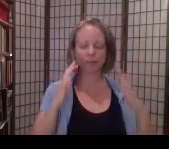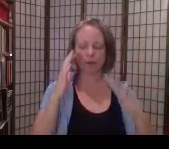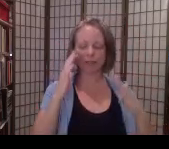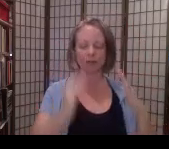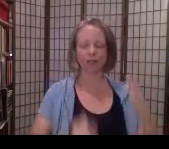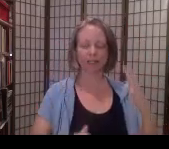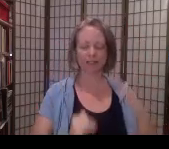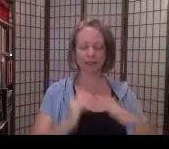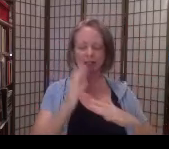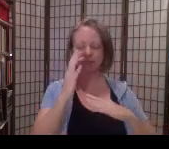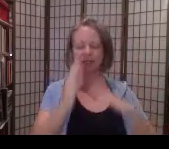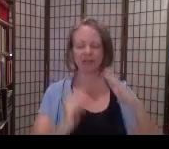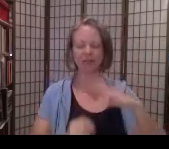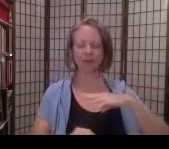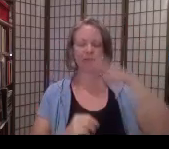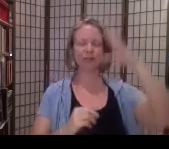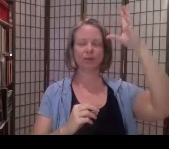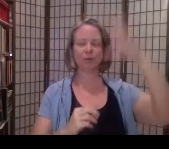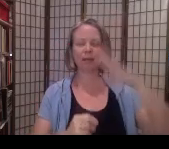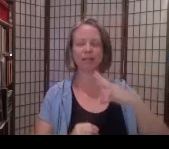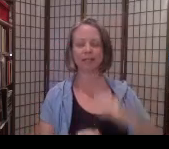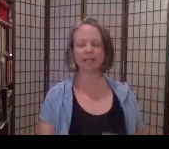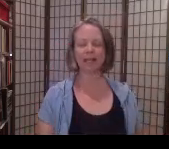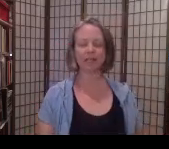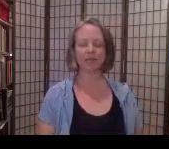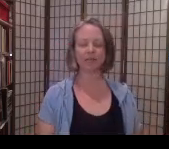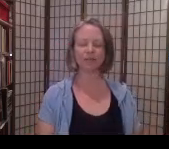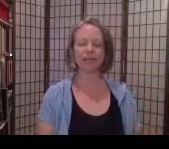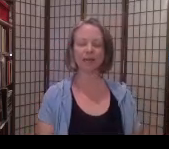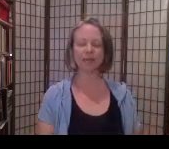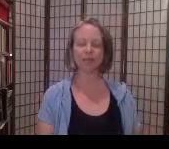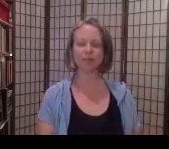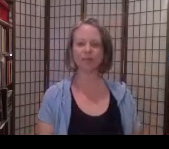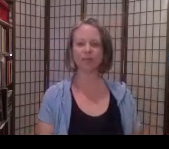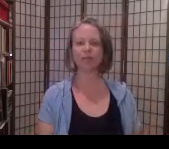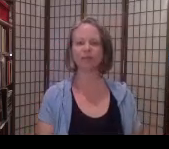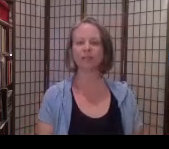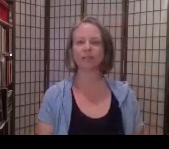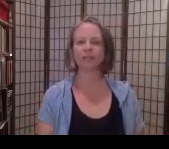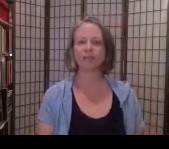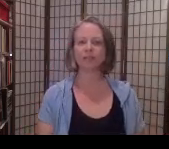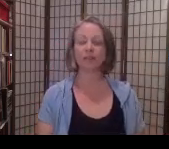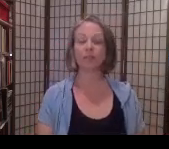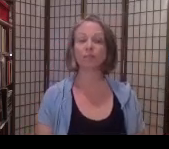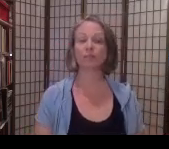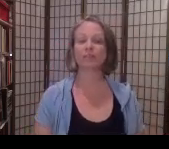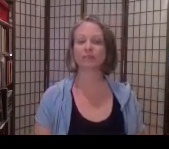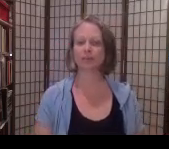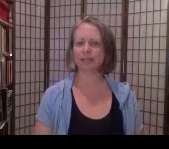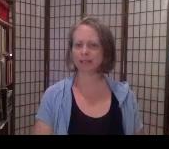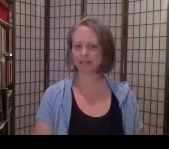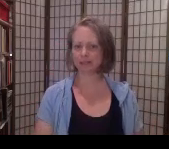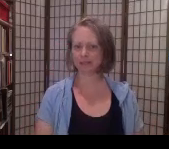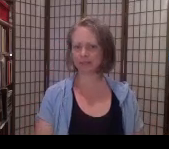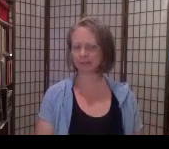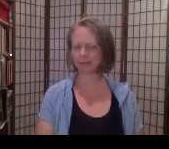archetype of what a cricket is meant to be here on earth. There's a way to connect through the sound to feel the blueprint of a